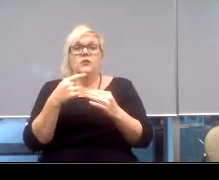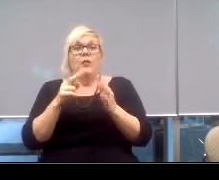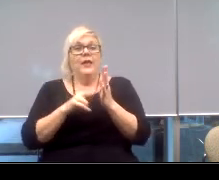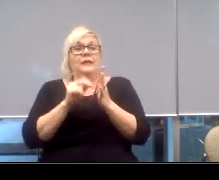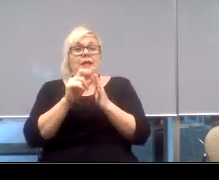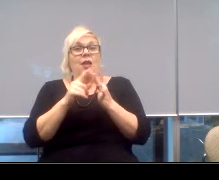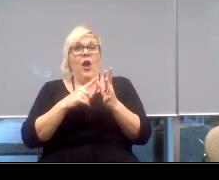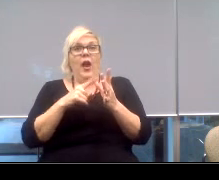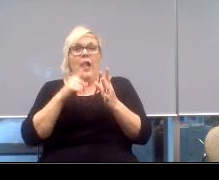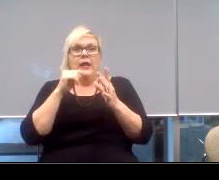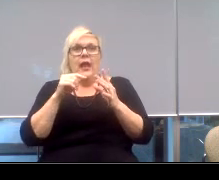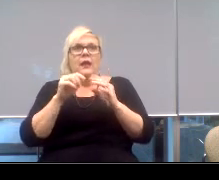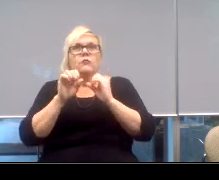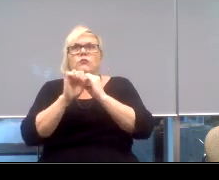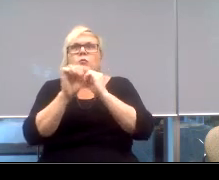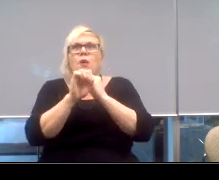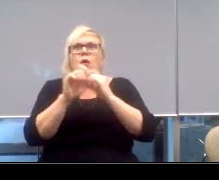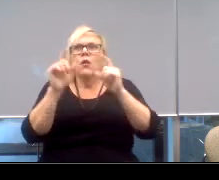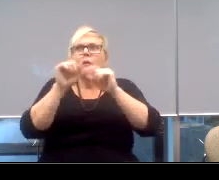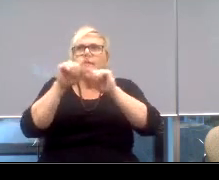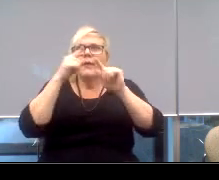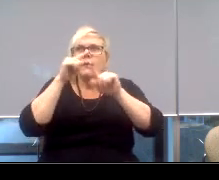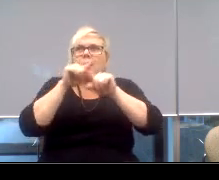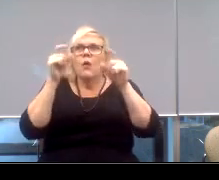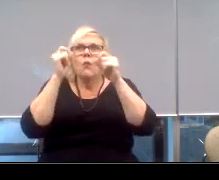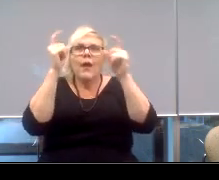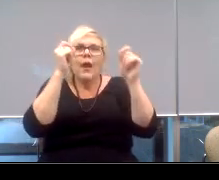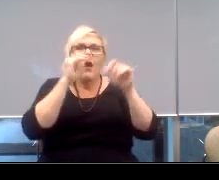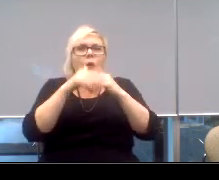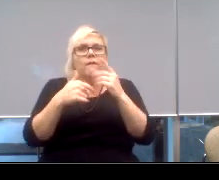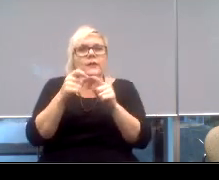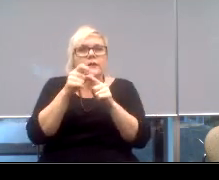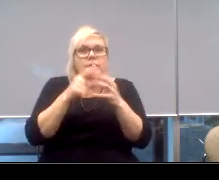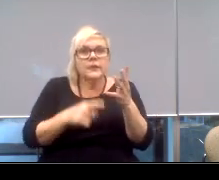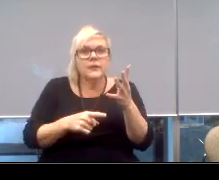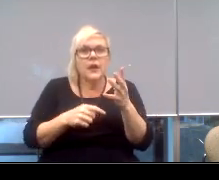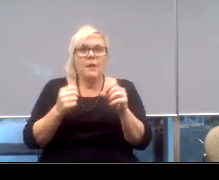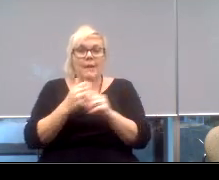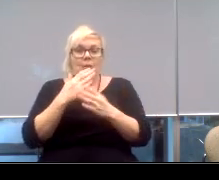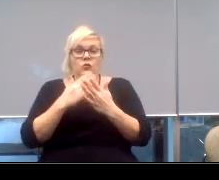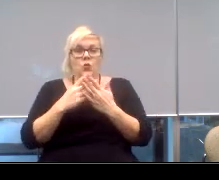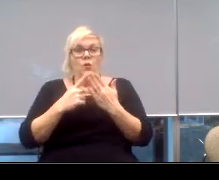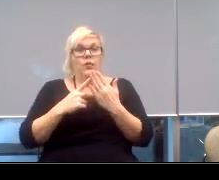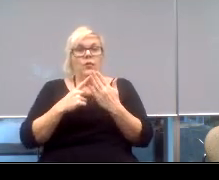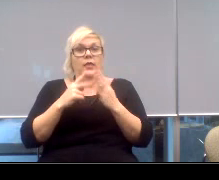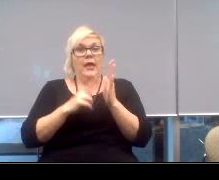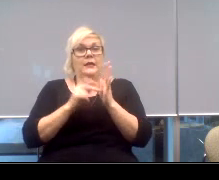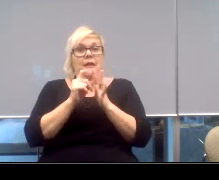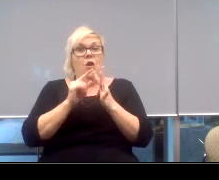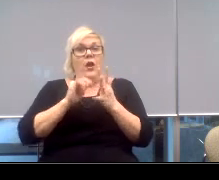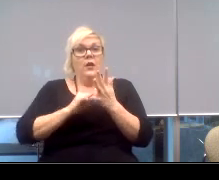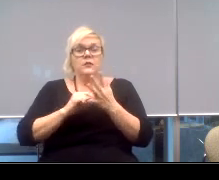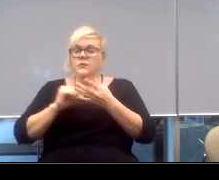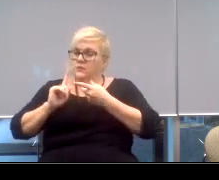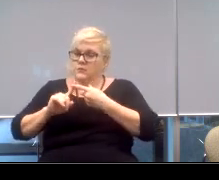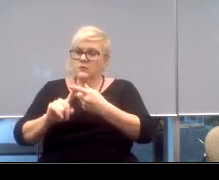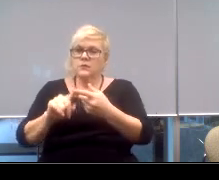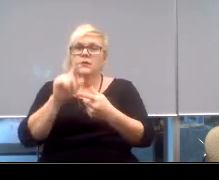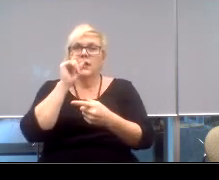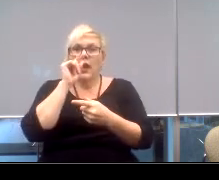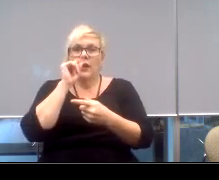community awareness of disability with others, ensure financial sustainability of the scheme, and develop and enhance